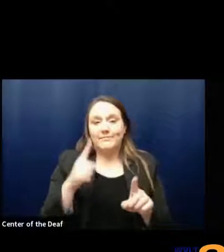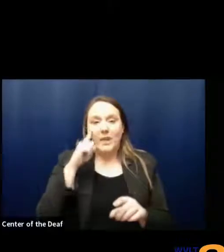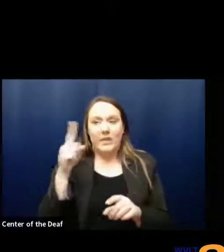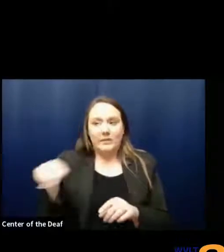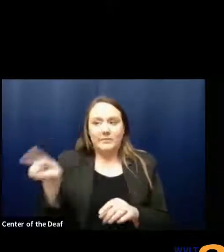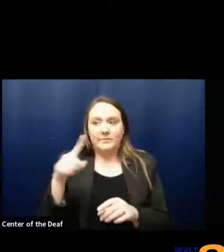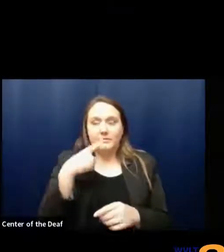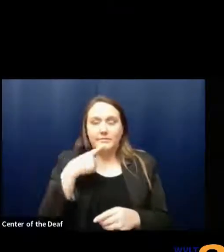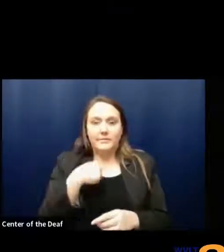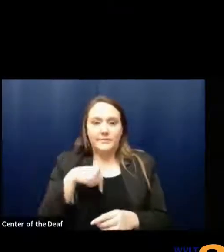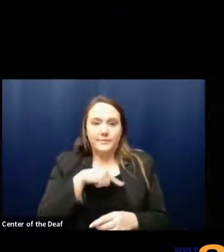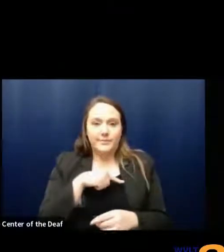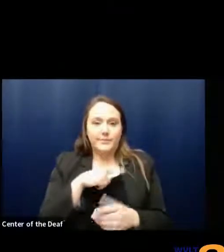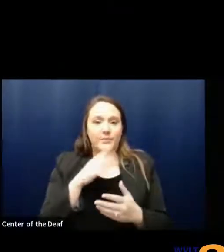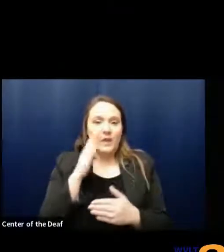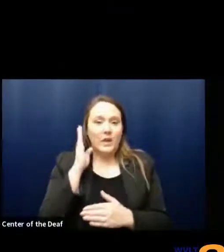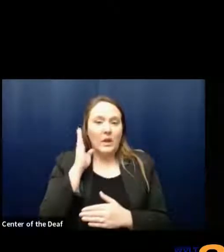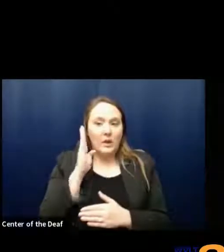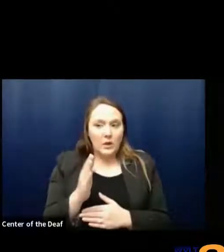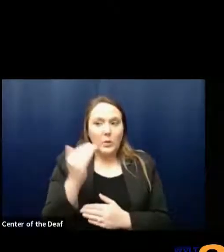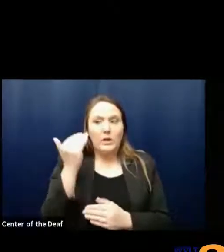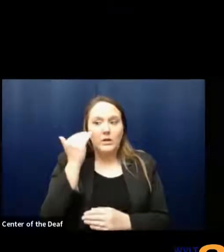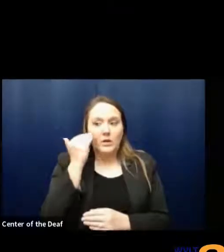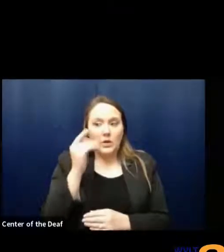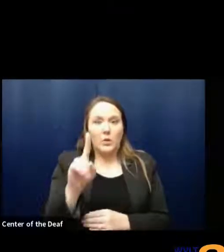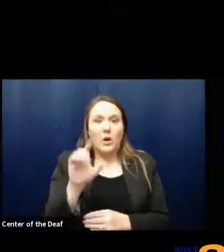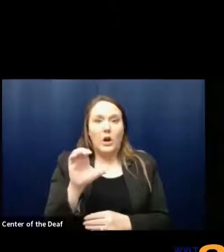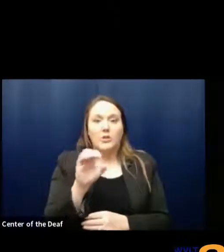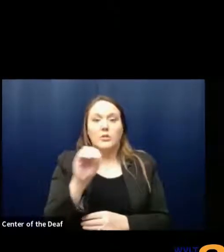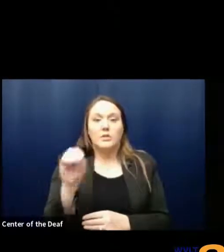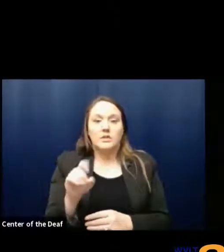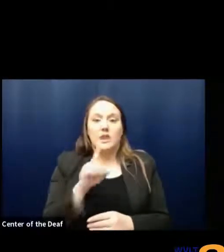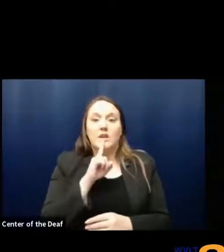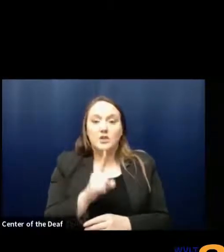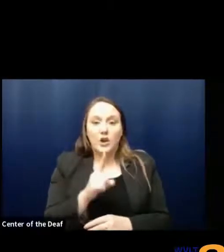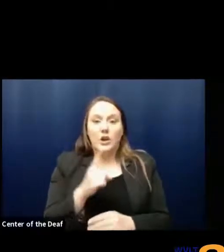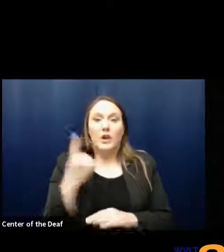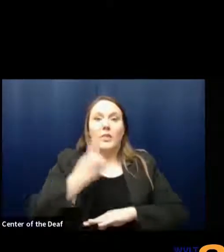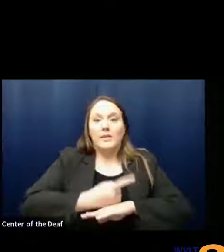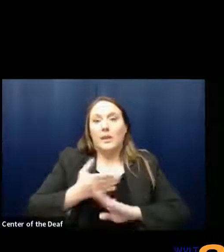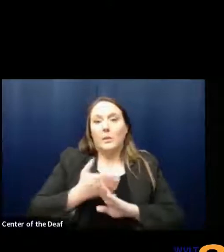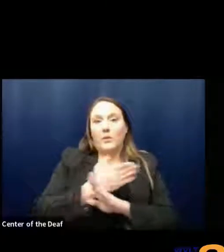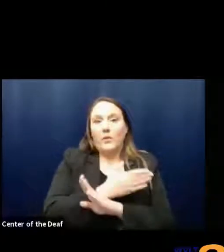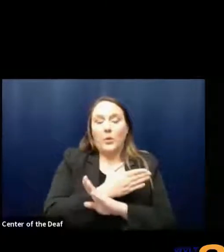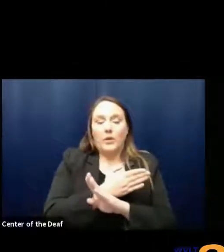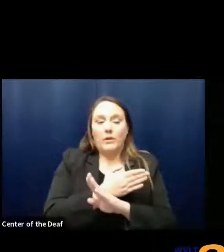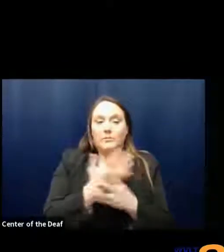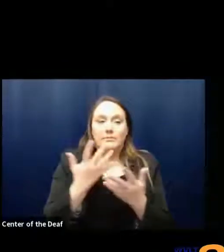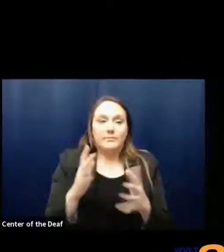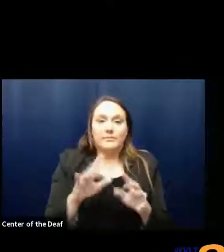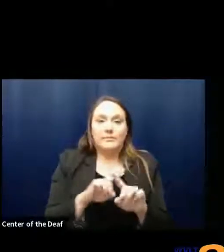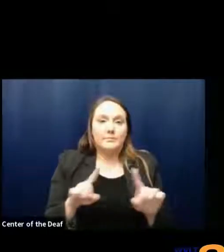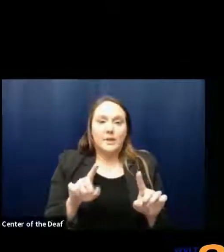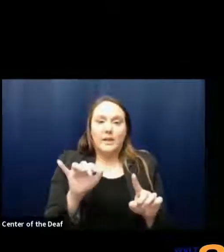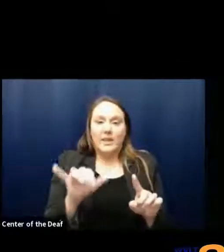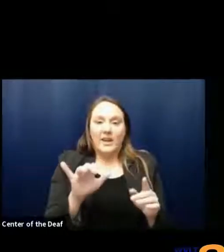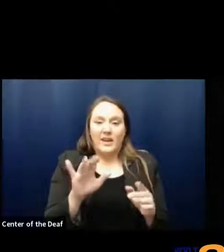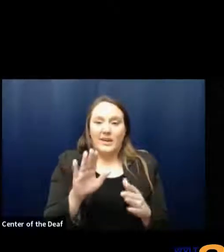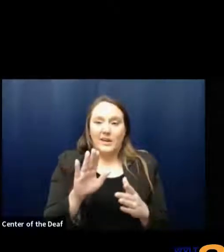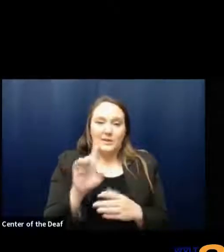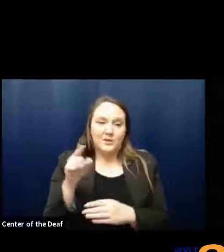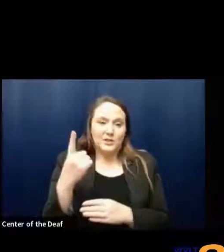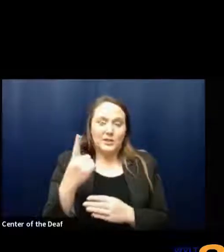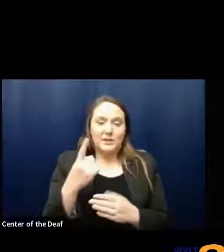that we will know for 100% certain the day before we get it. But other than that, we're kind of given planning timeframes, which have been